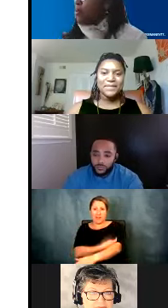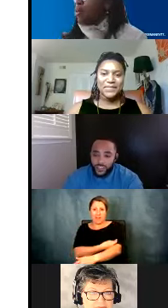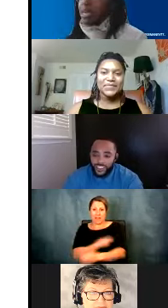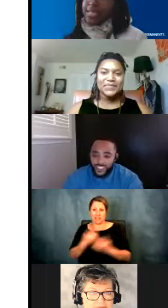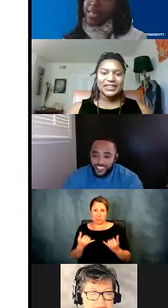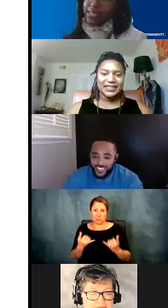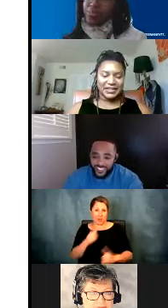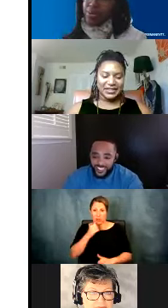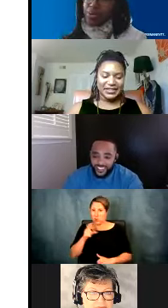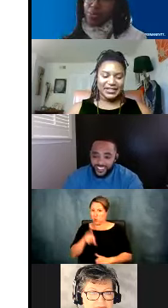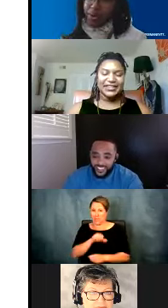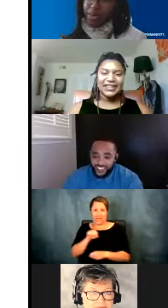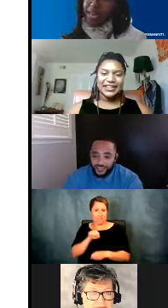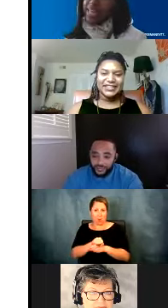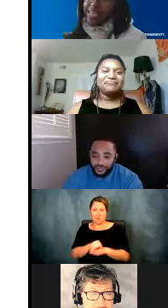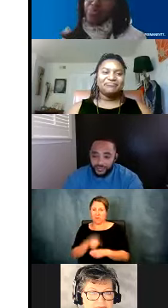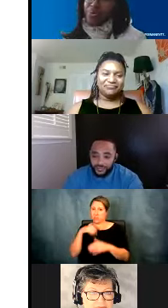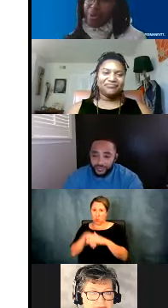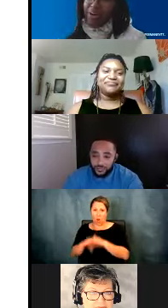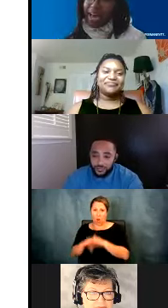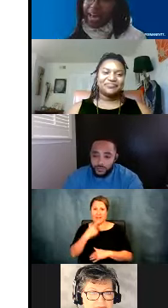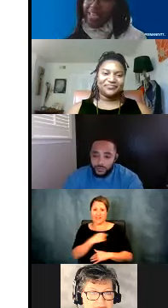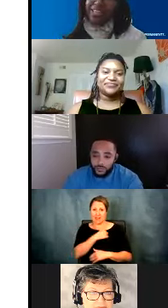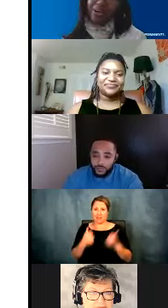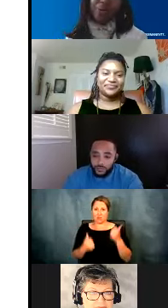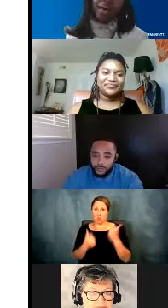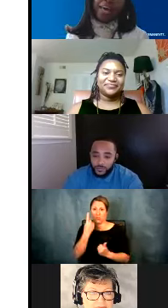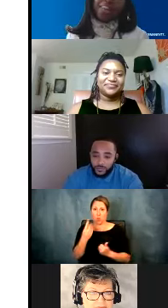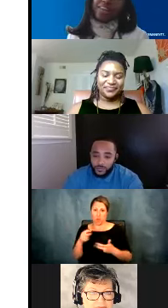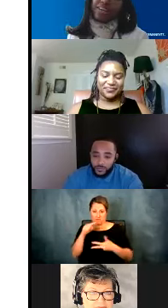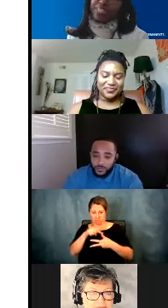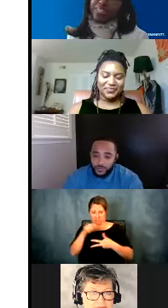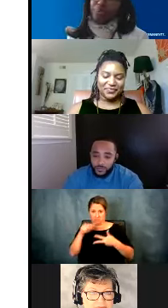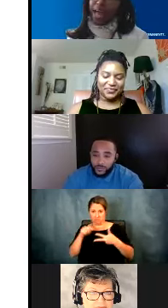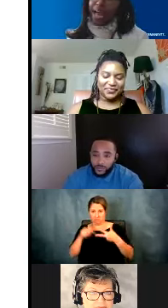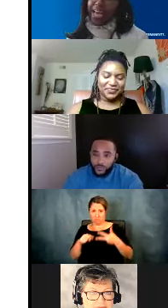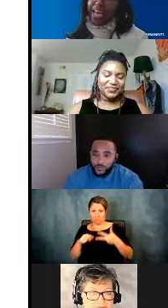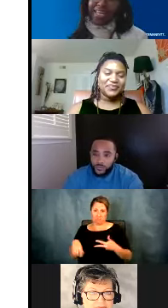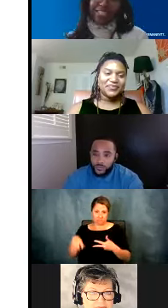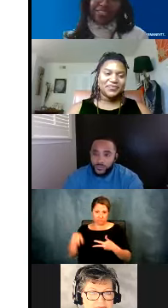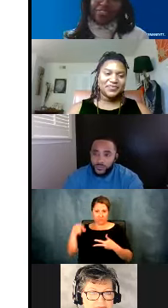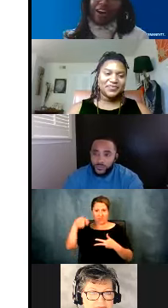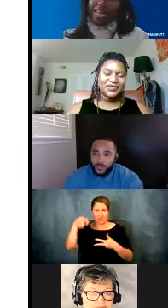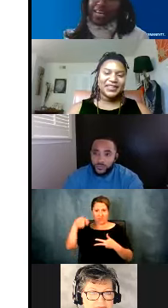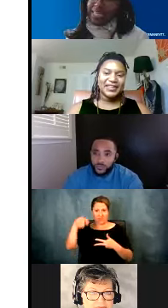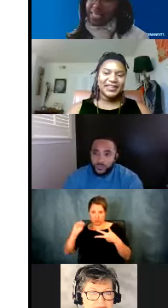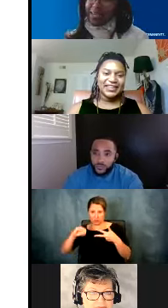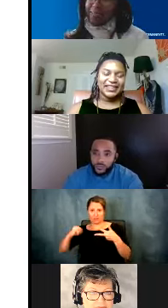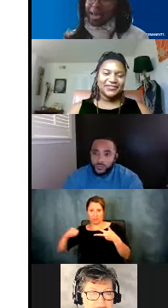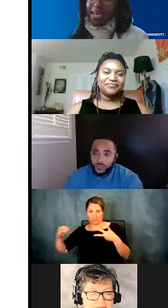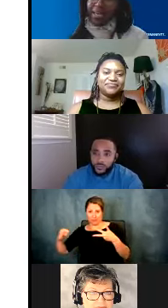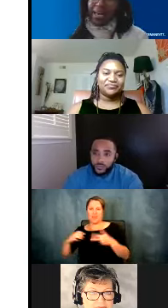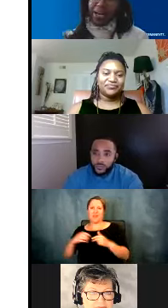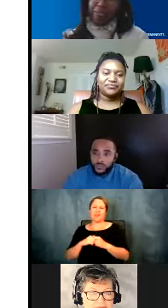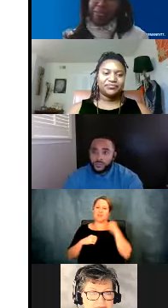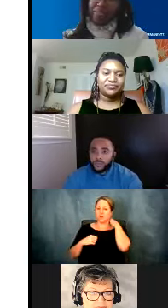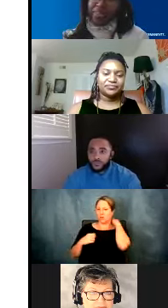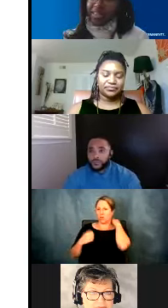You can walk in and tell us which one you want. Like, that is where we are at. So the supply is far exceeding the